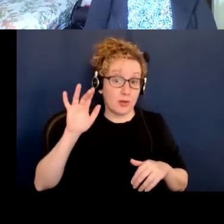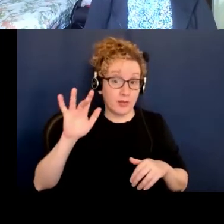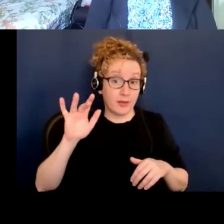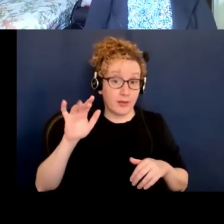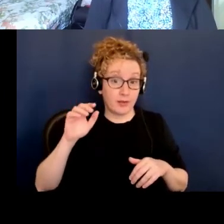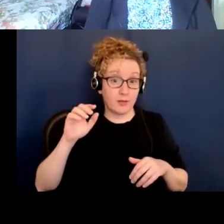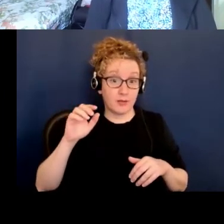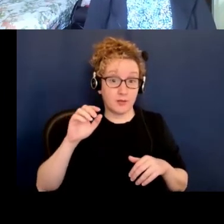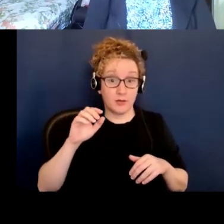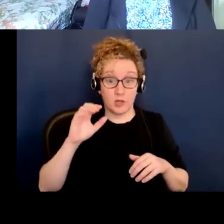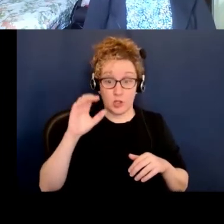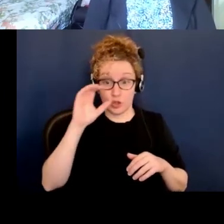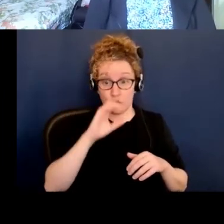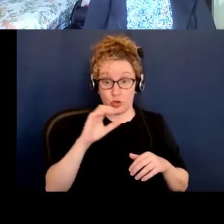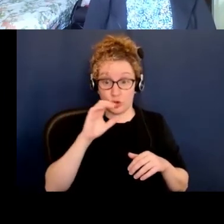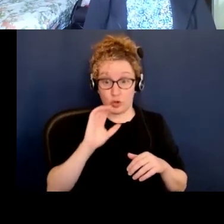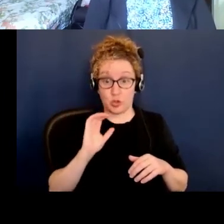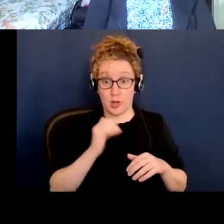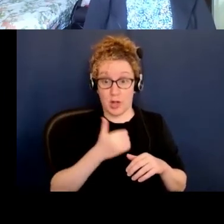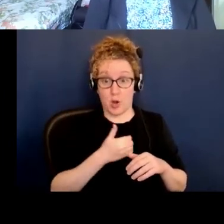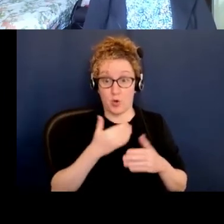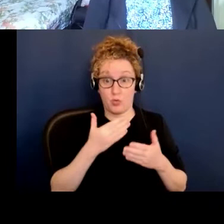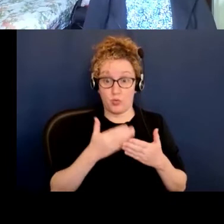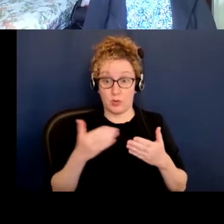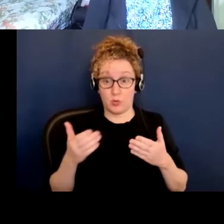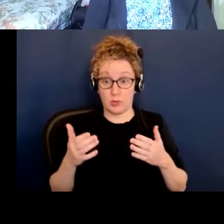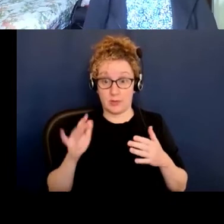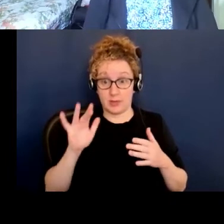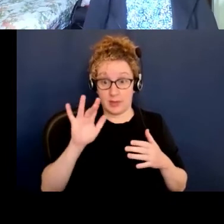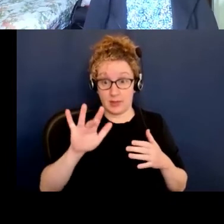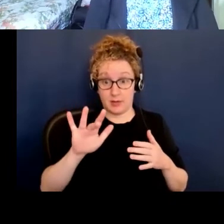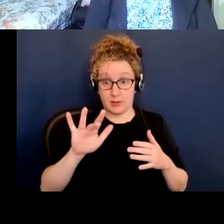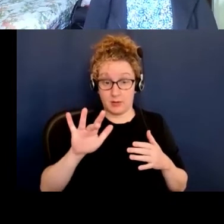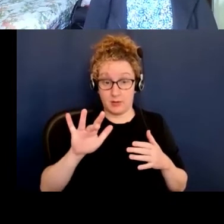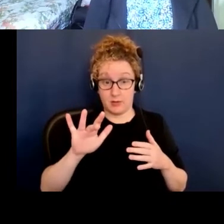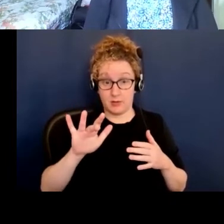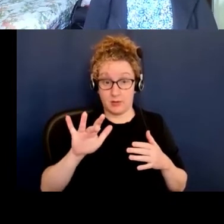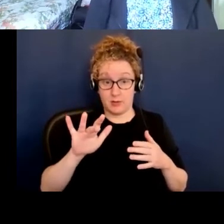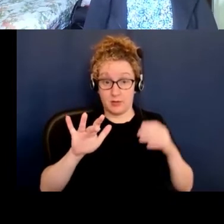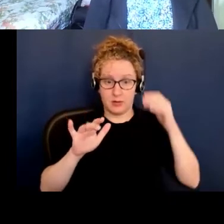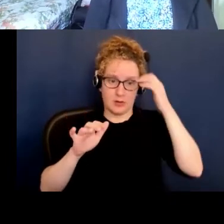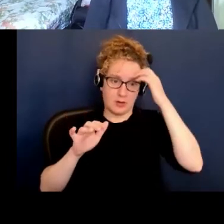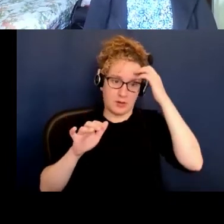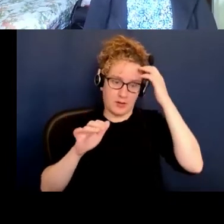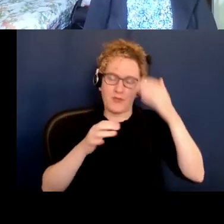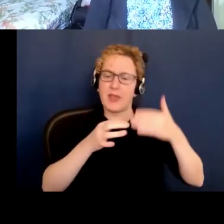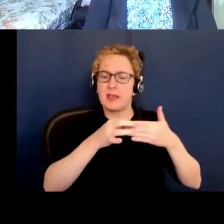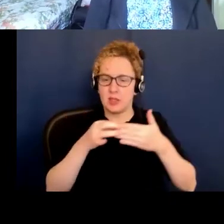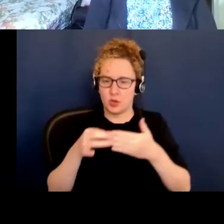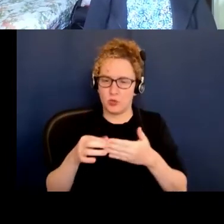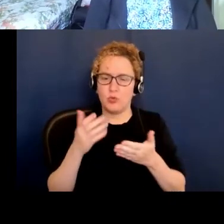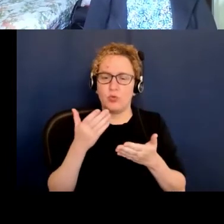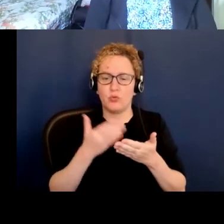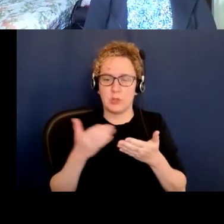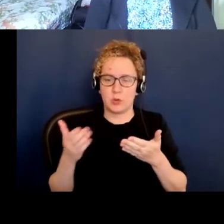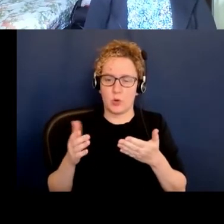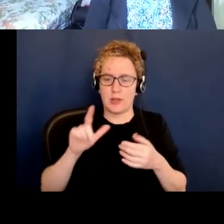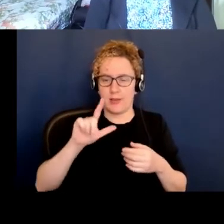title, Search Our Resources, you are taken to our resource